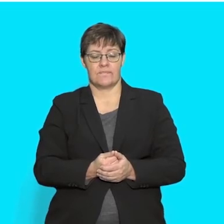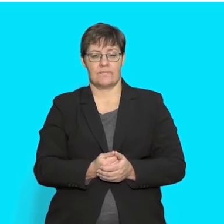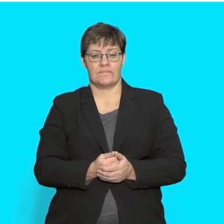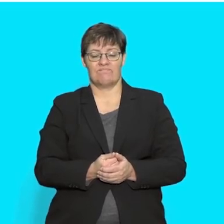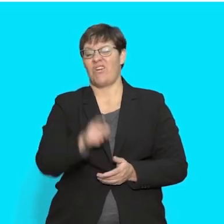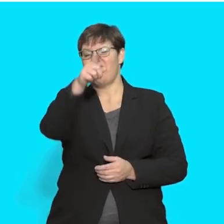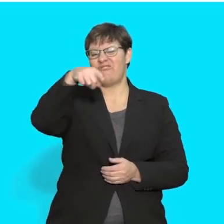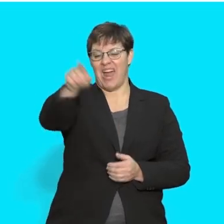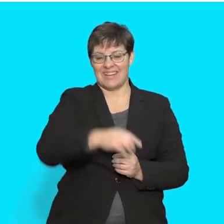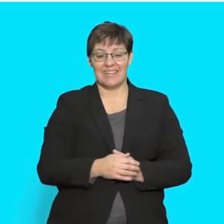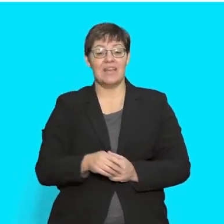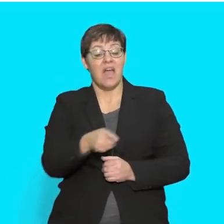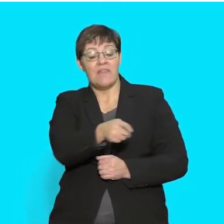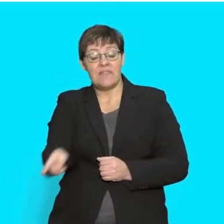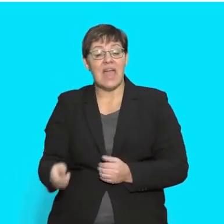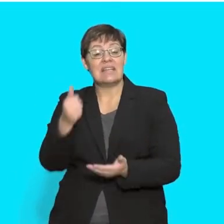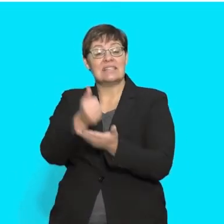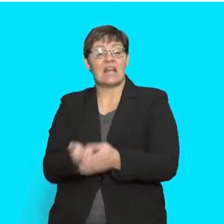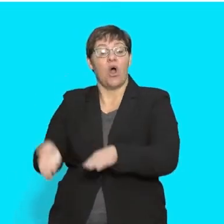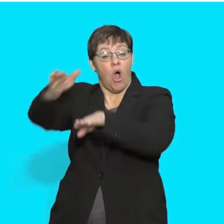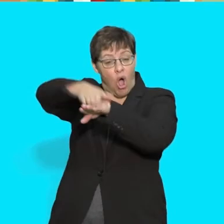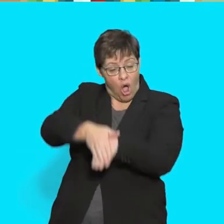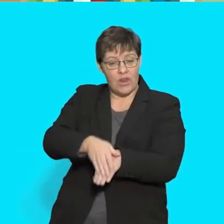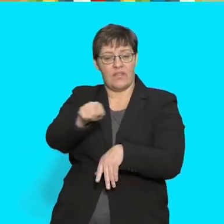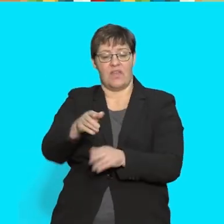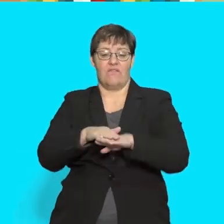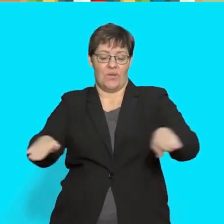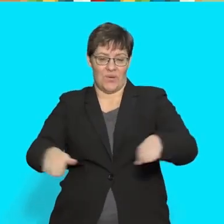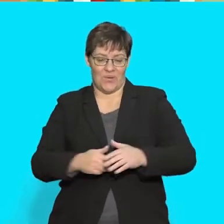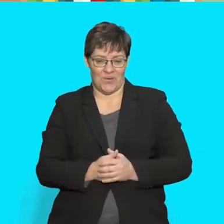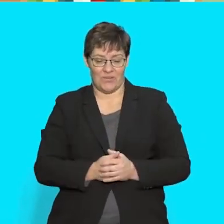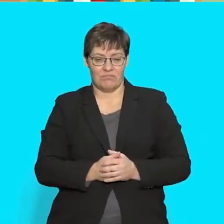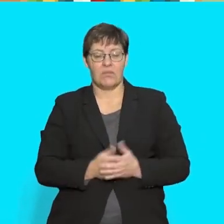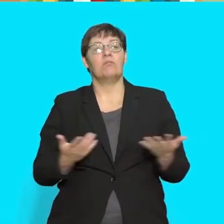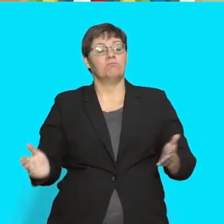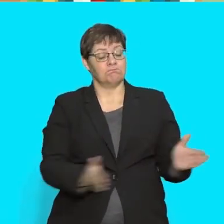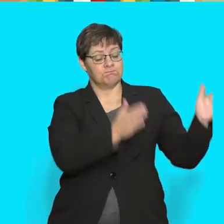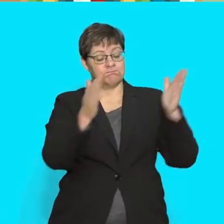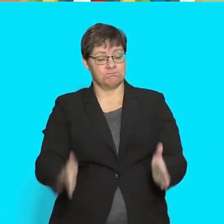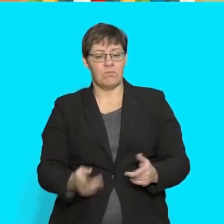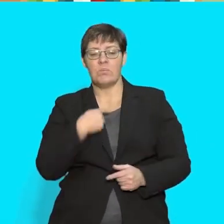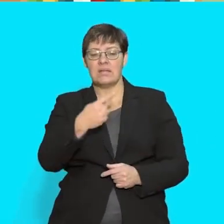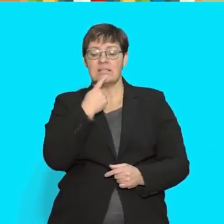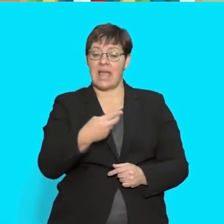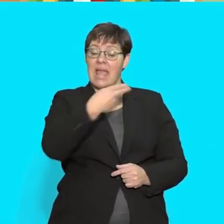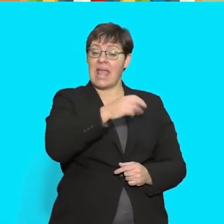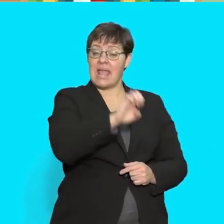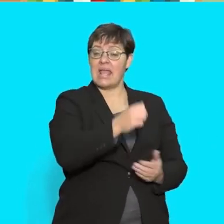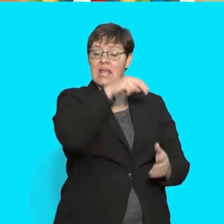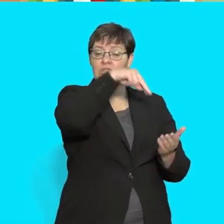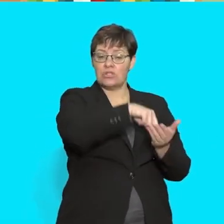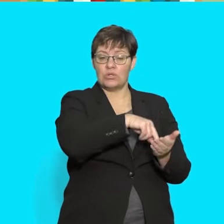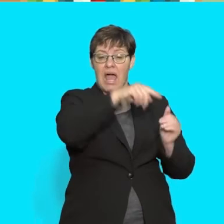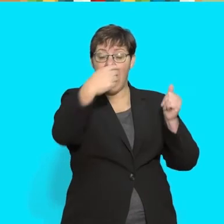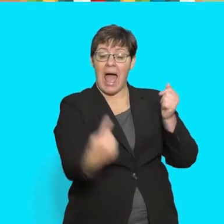That's right. They sat on the floor. Do I say he stood under James and